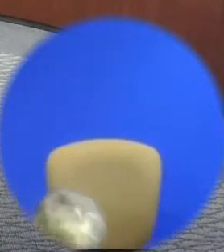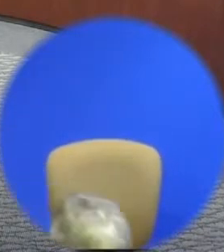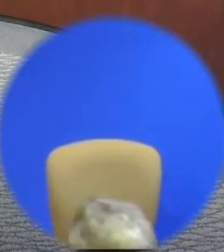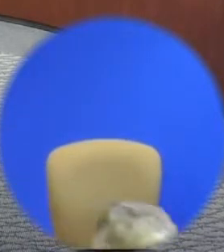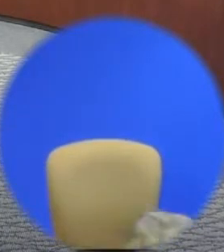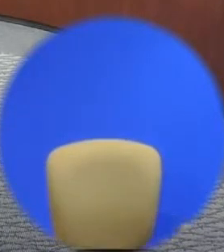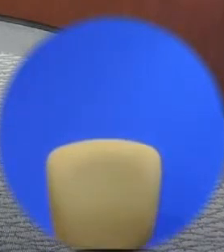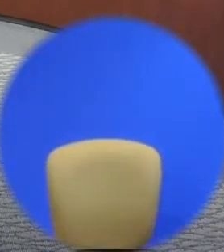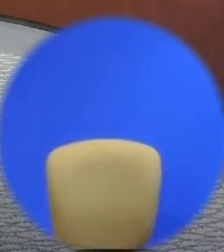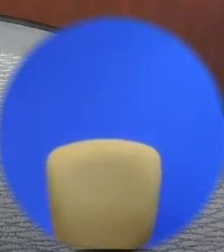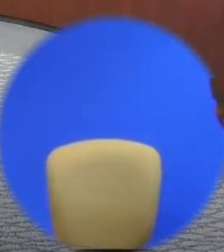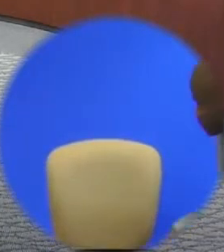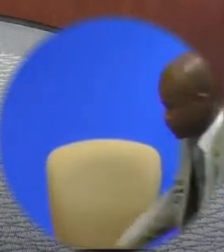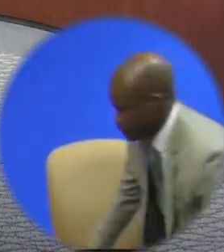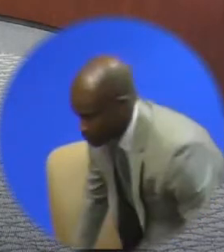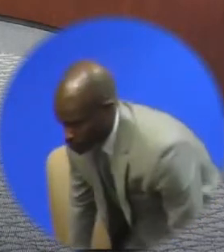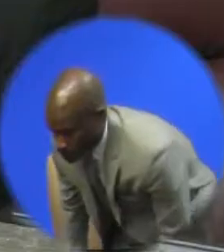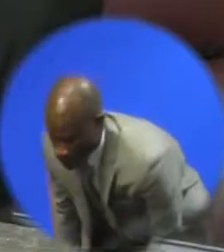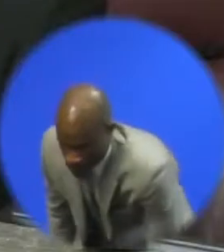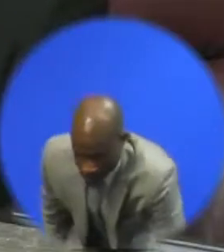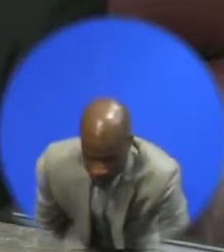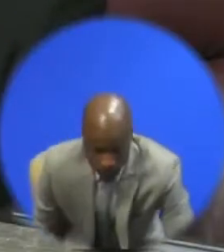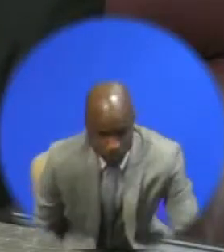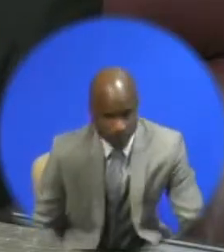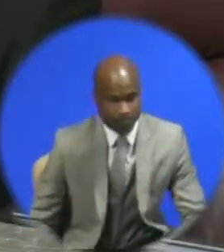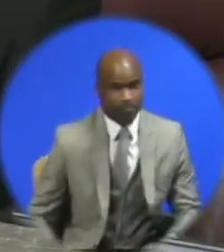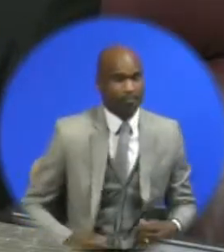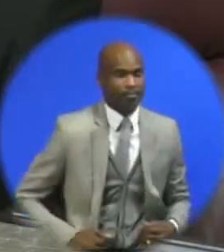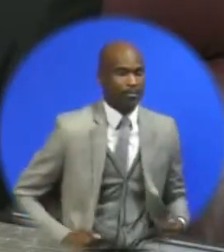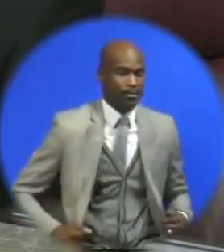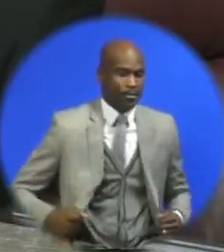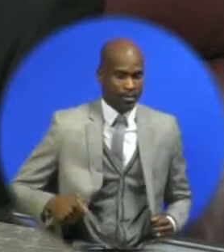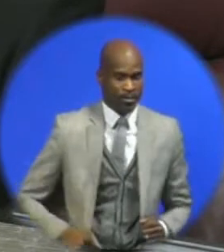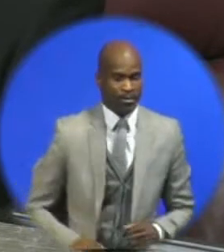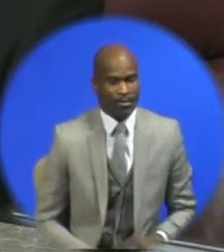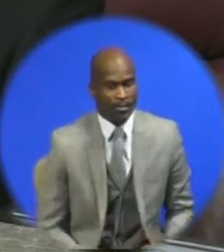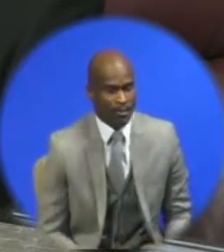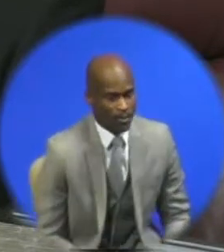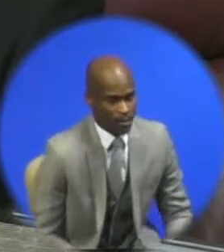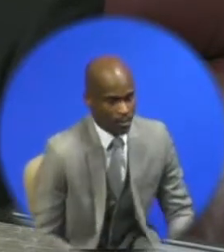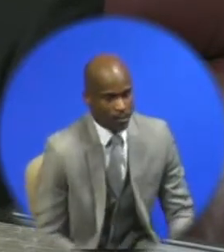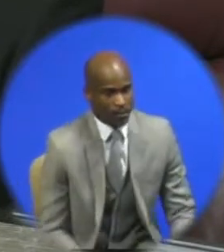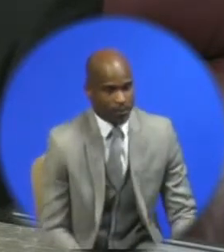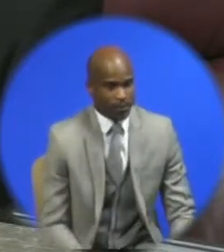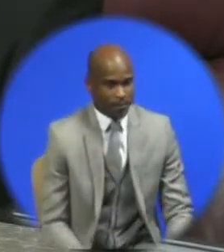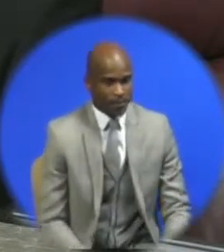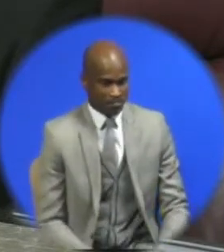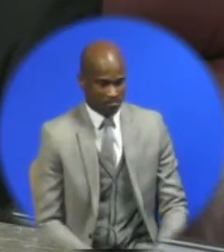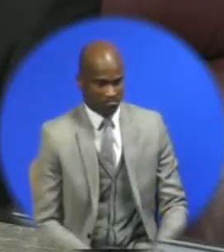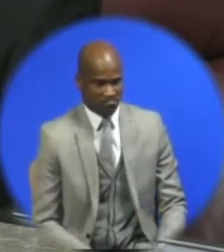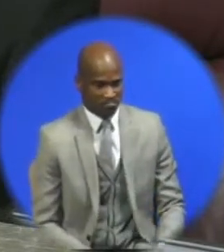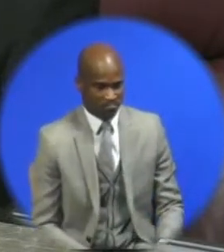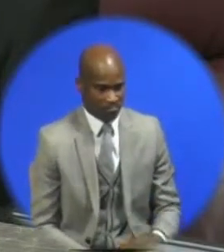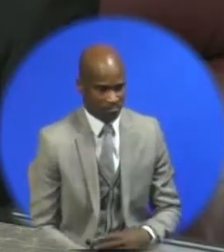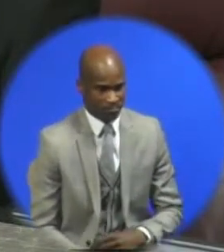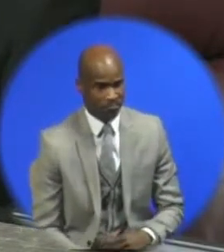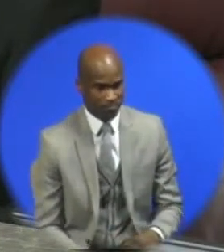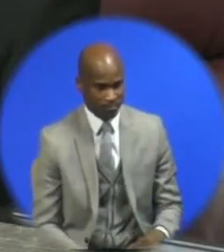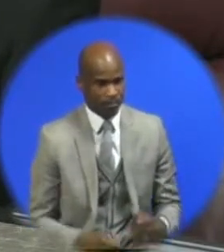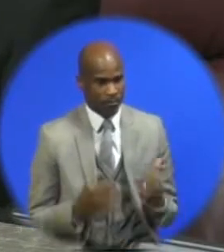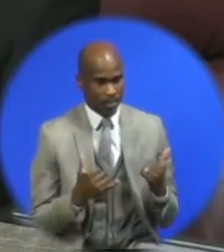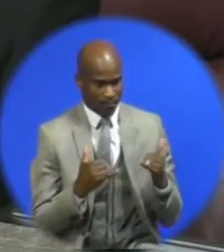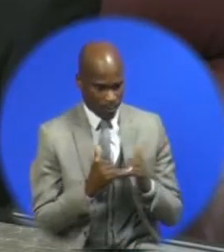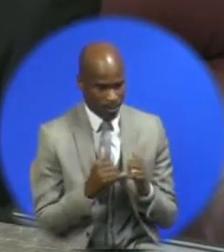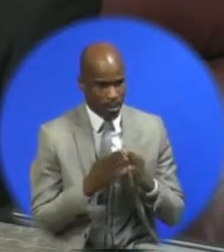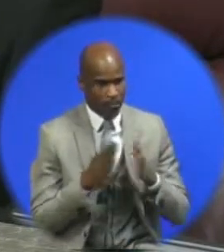At this time, under public advocacy, I'd like to take a moment to remind everyone to remain vigilant as COVID-19 continues to